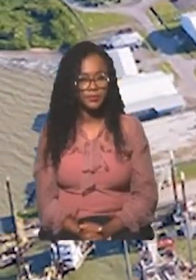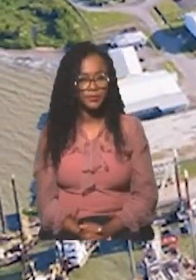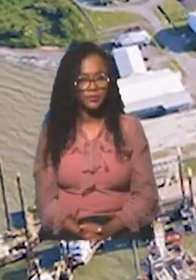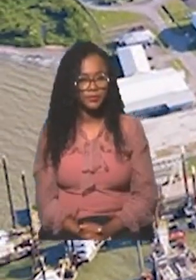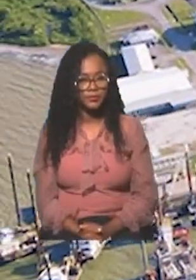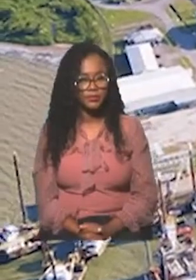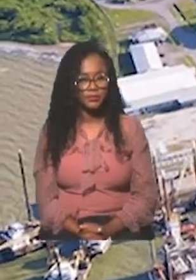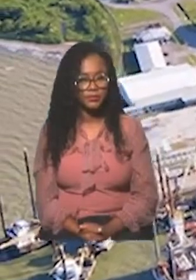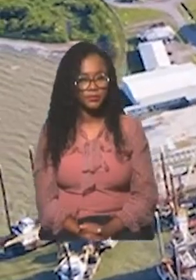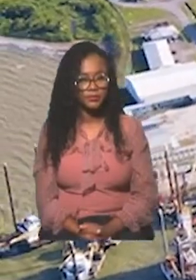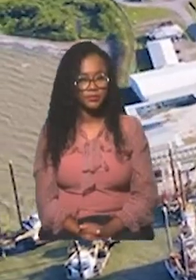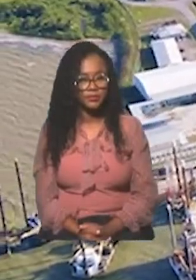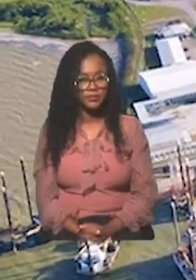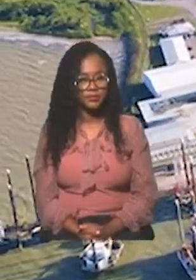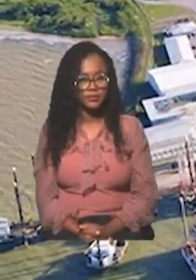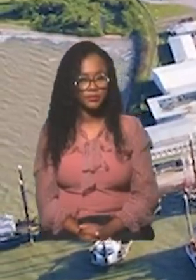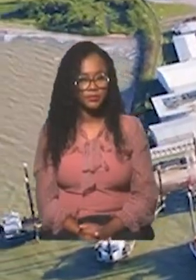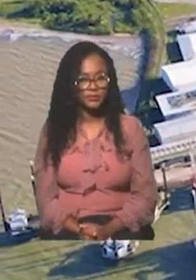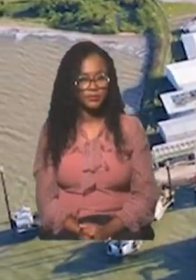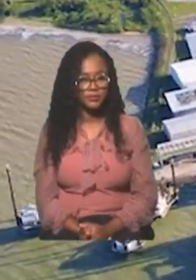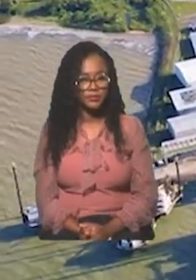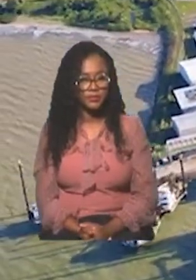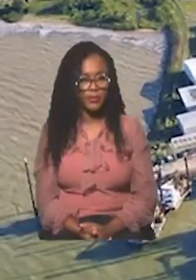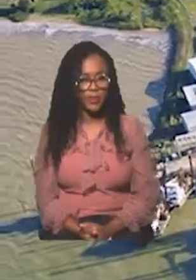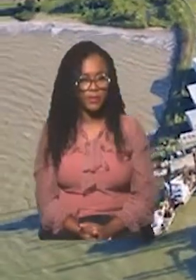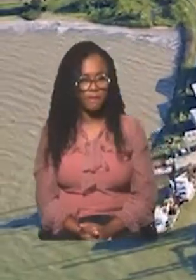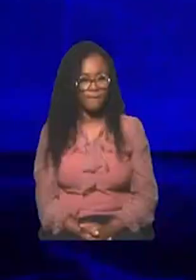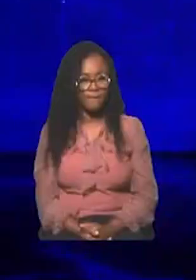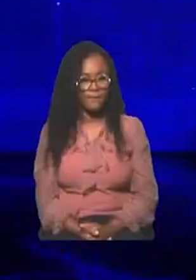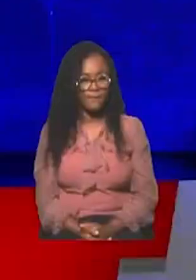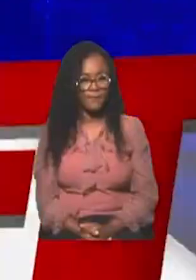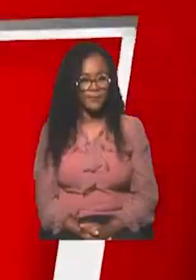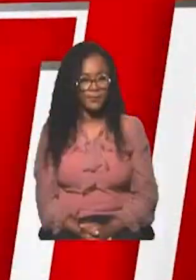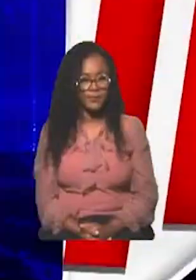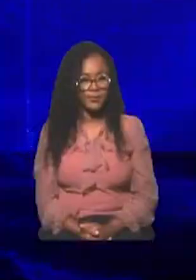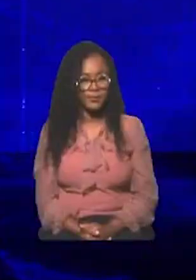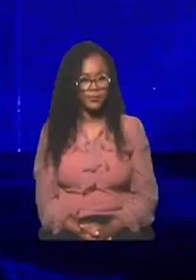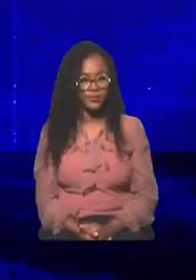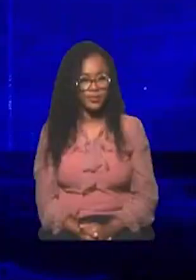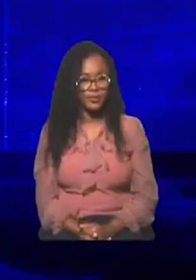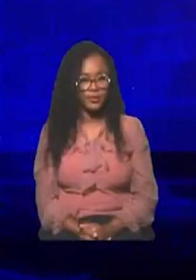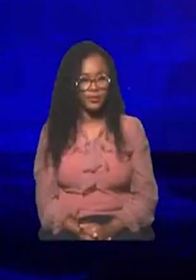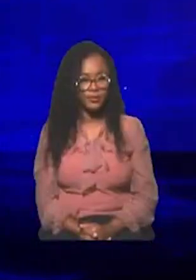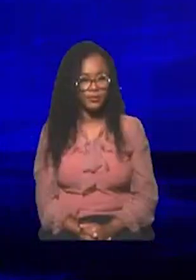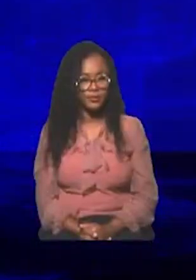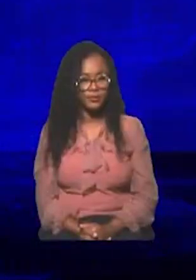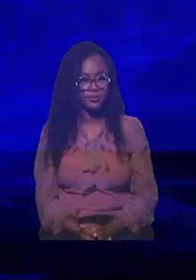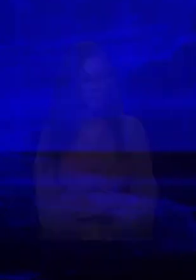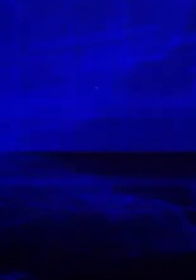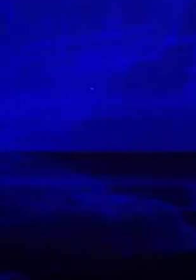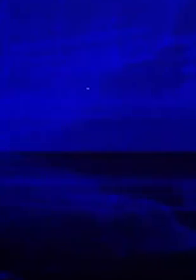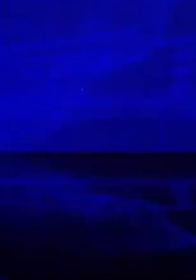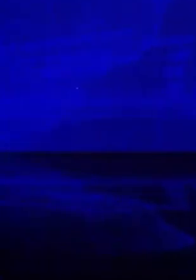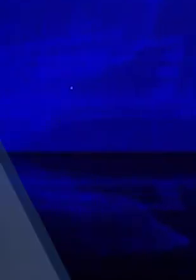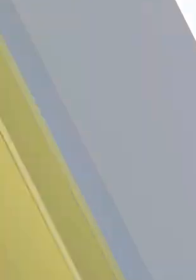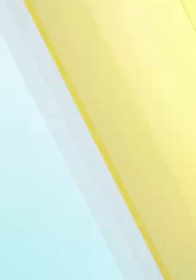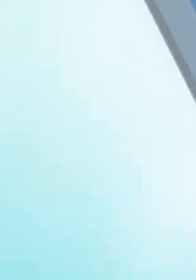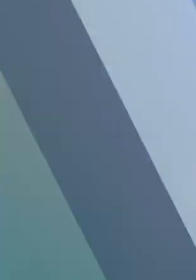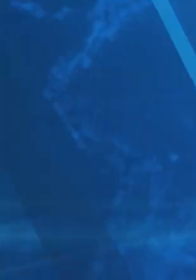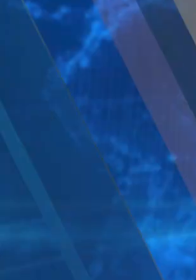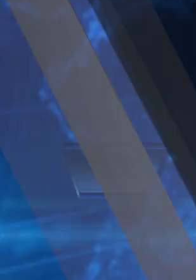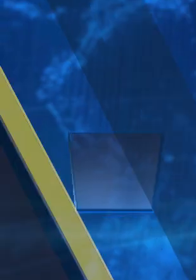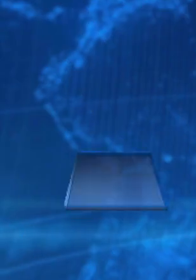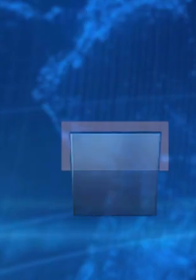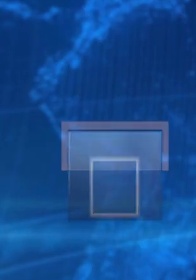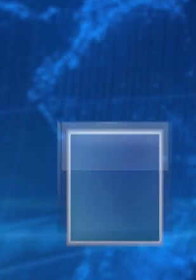what can be replicated locally and regionally. I am Stacey Ann Providence, keeping it green for TTT